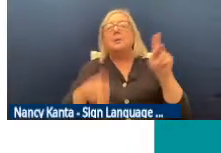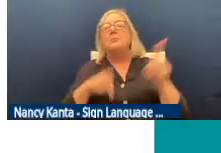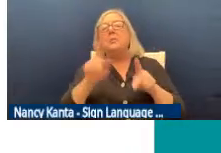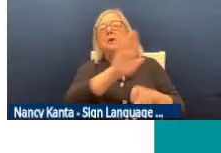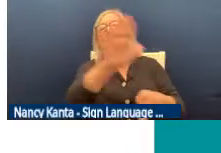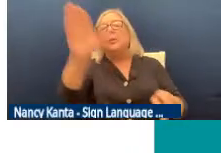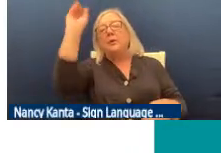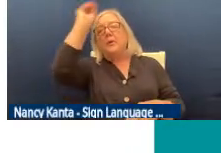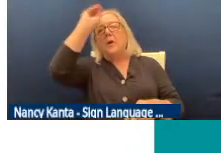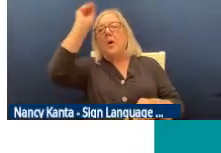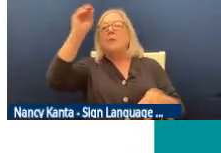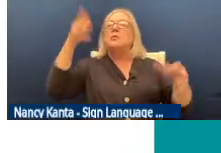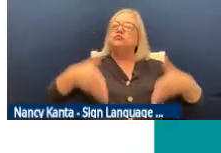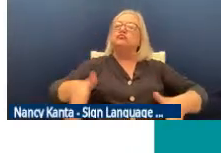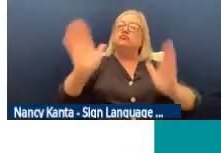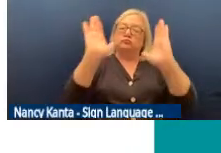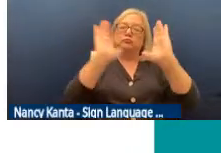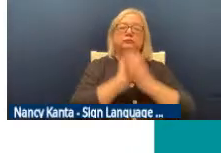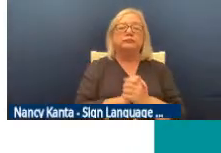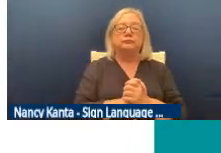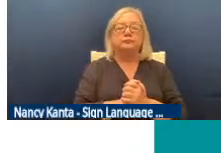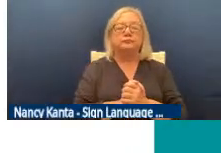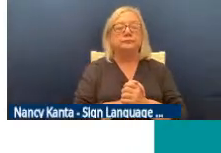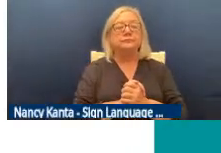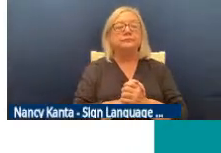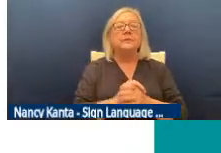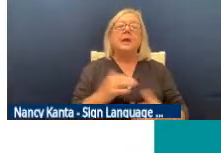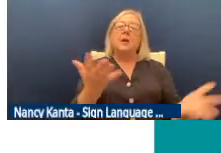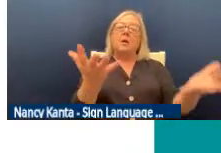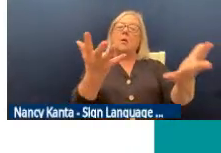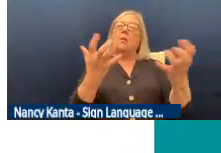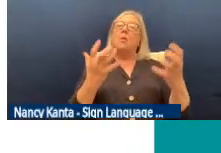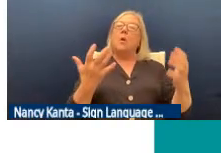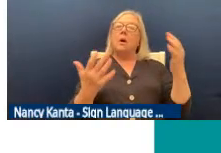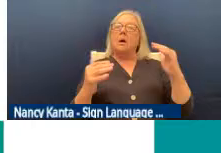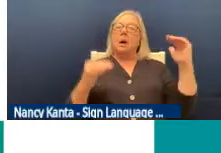ground, and provide a balance of speaking time.